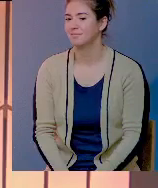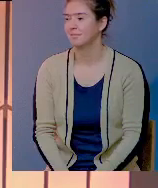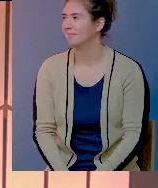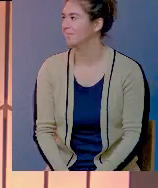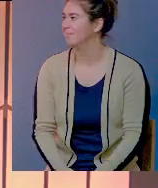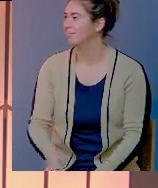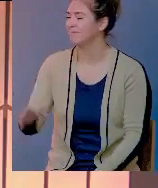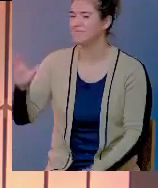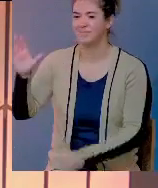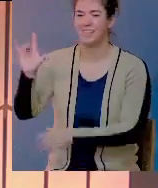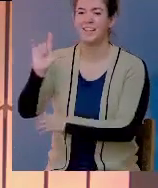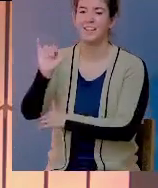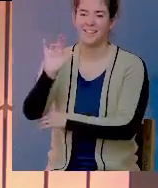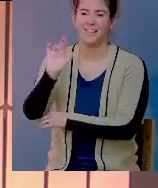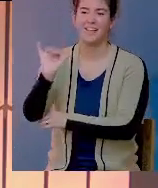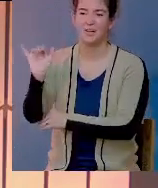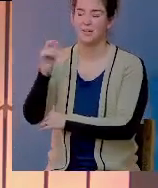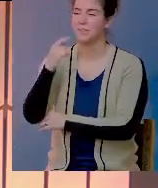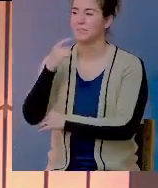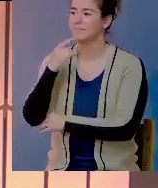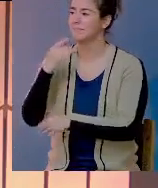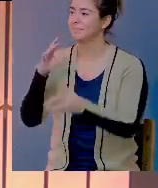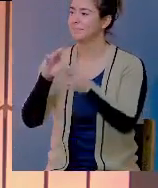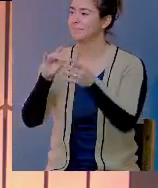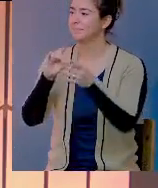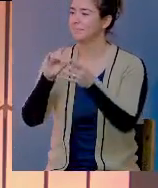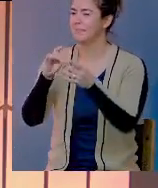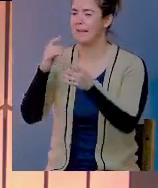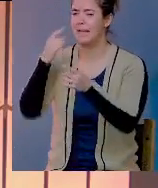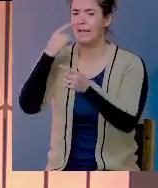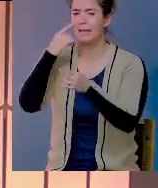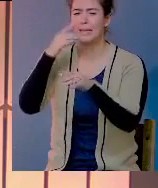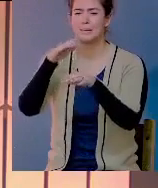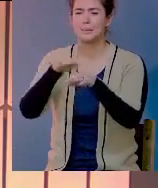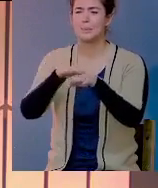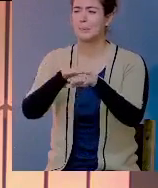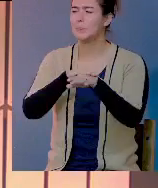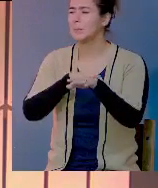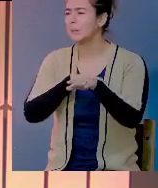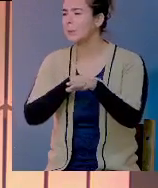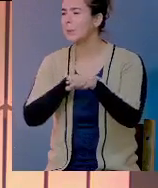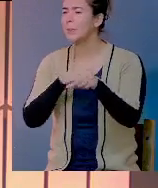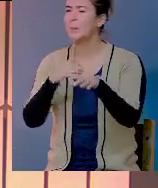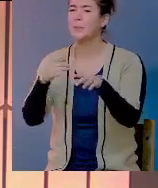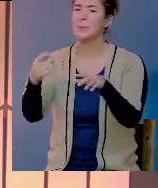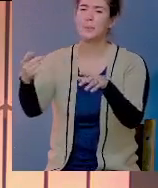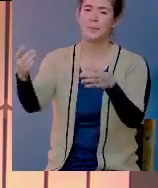I think we're a little slow in coming in today. Everybody's probably loaded down with turkey and dressing.